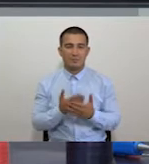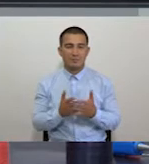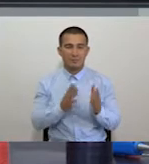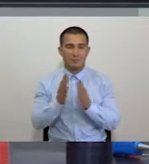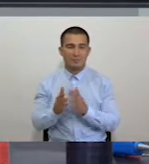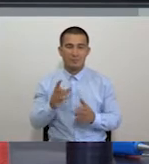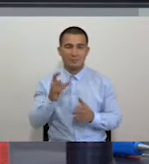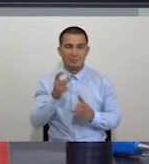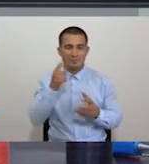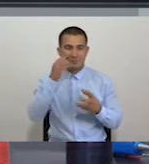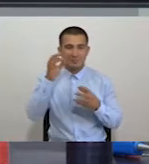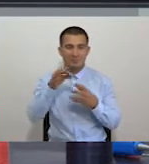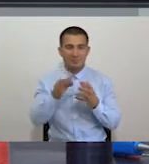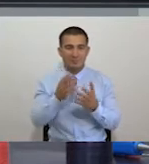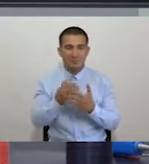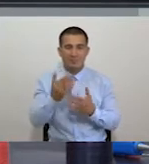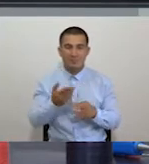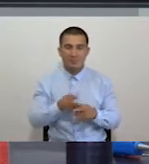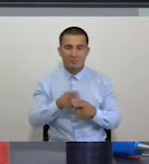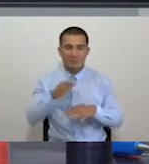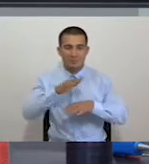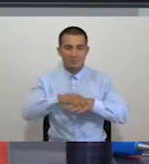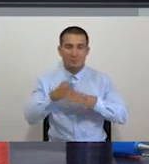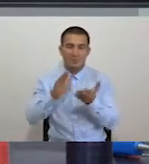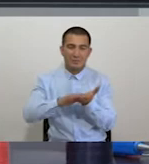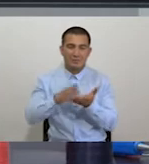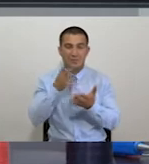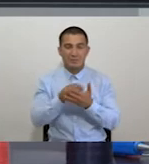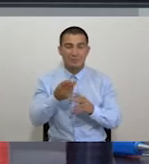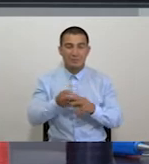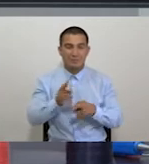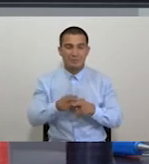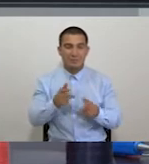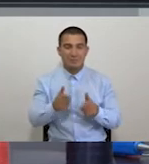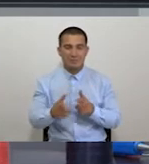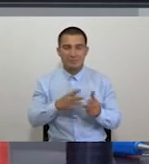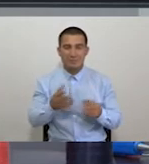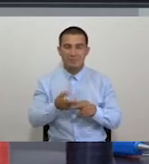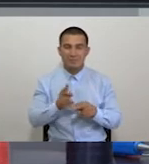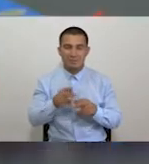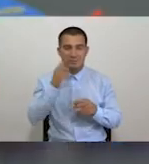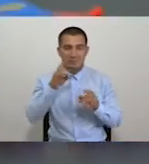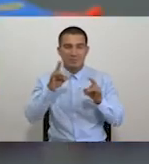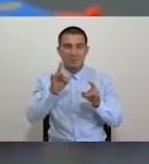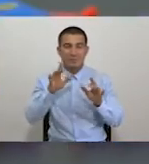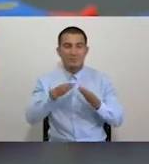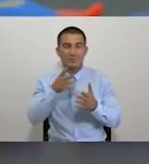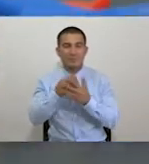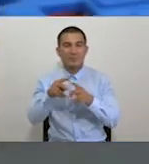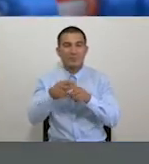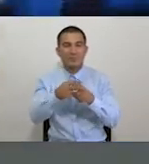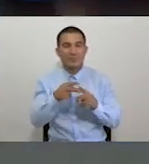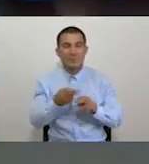Demak, ignaqadagichni tag qismi va ust qismini tayyorladik. Ana endi bu qismlarni birlashtirishni